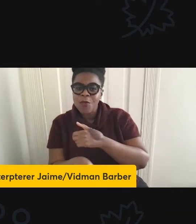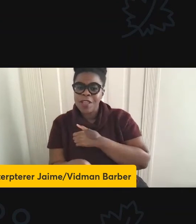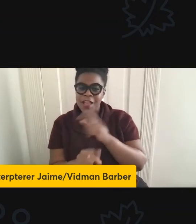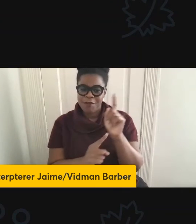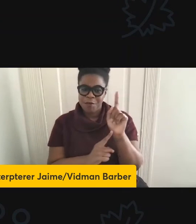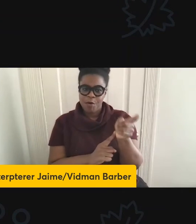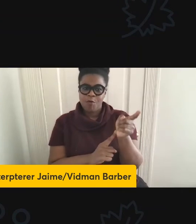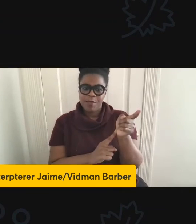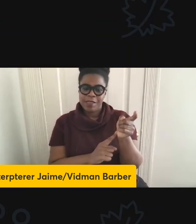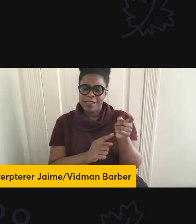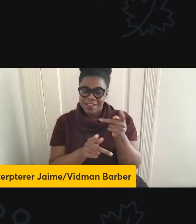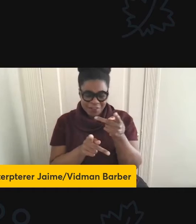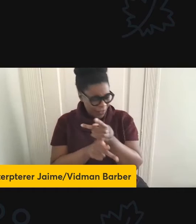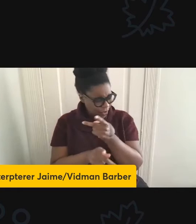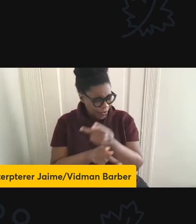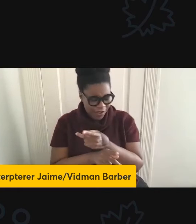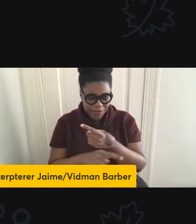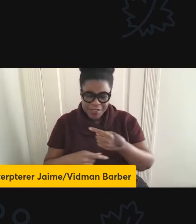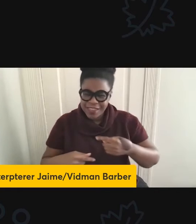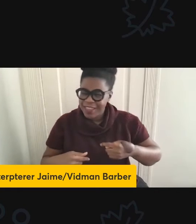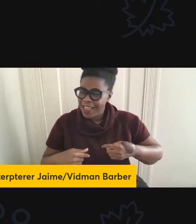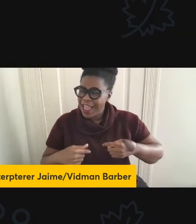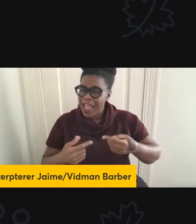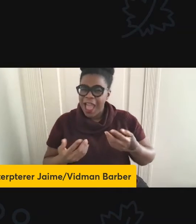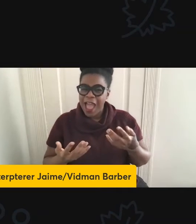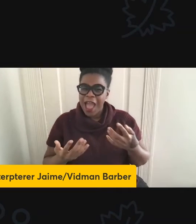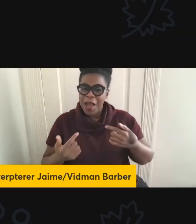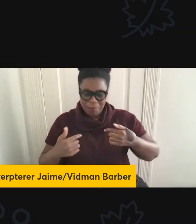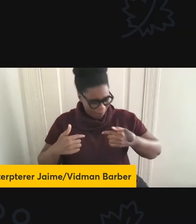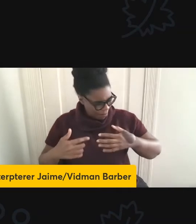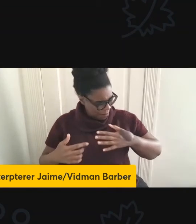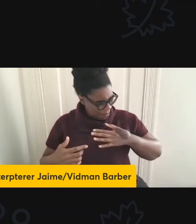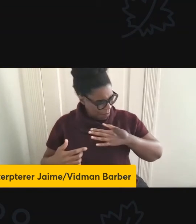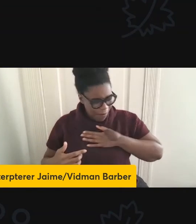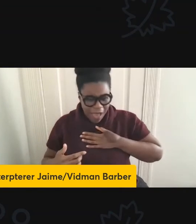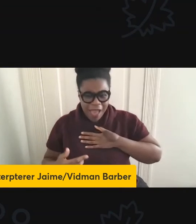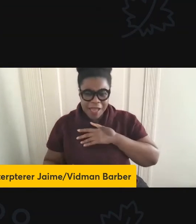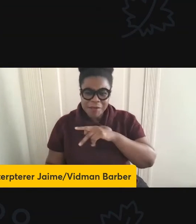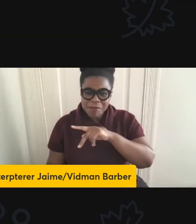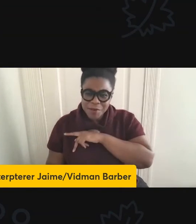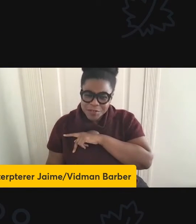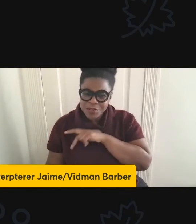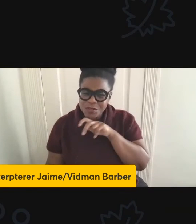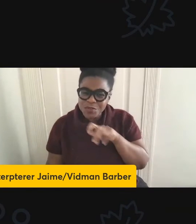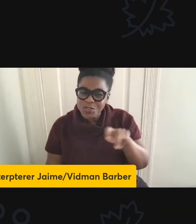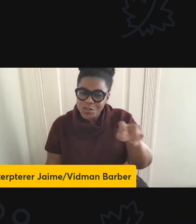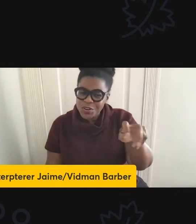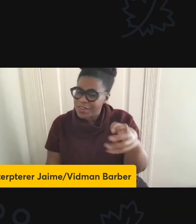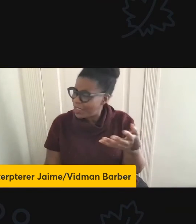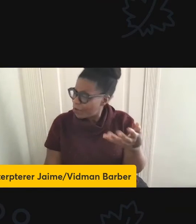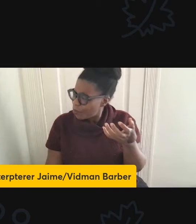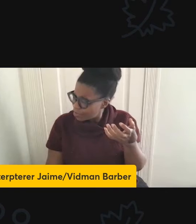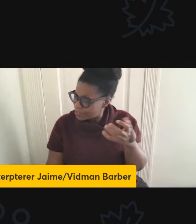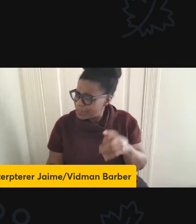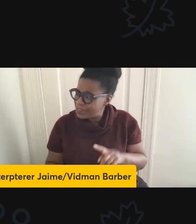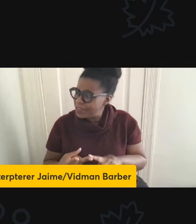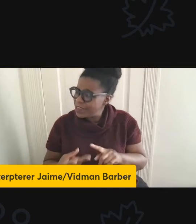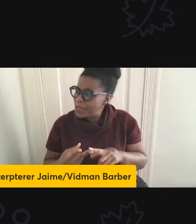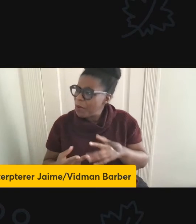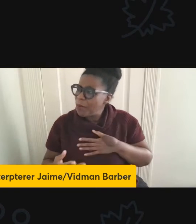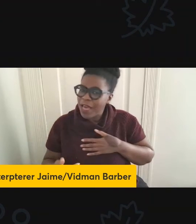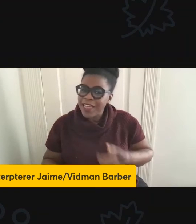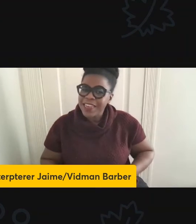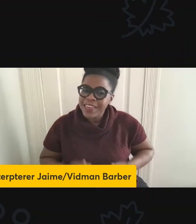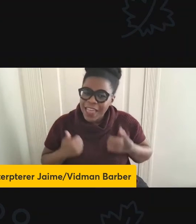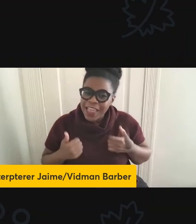of trying to figure out, okay, what do I want for my personal journey? What do I want for my life? What am